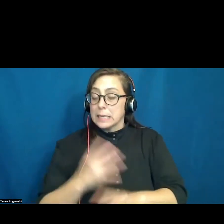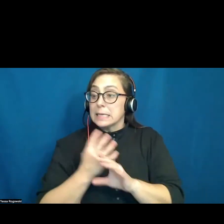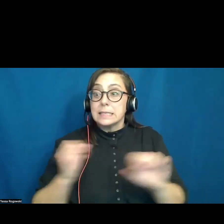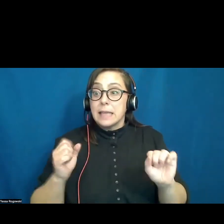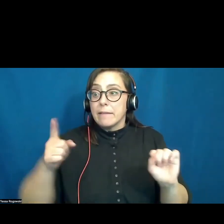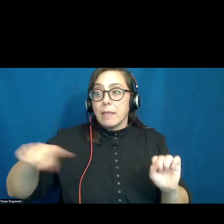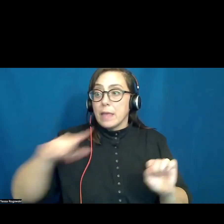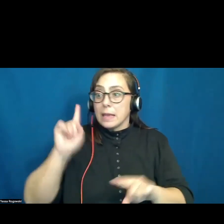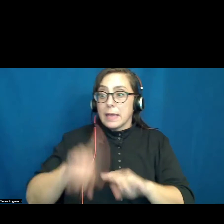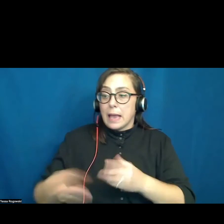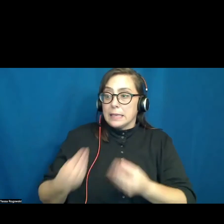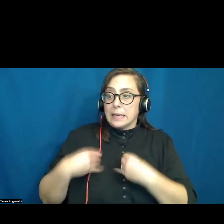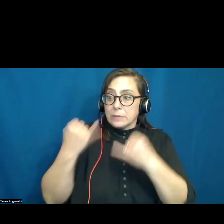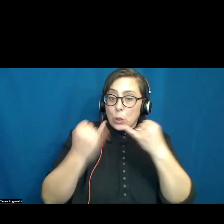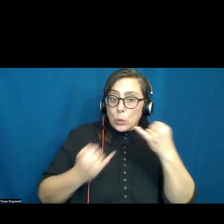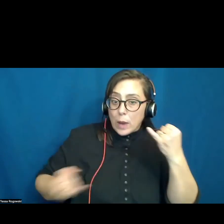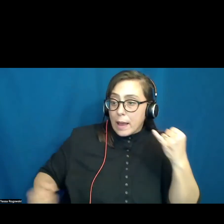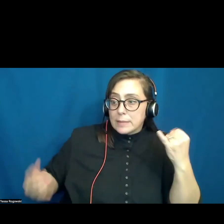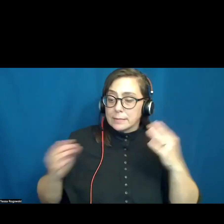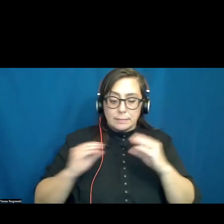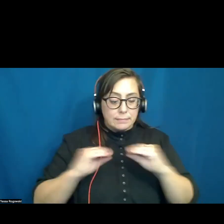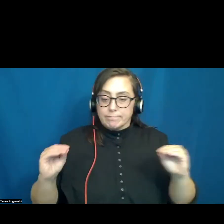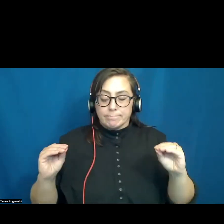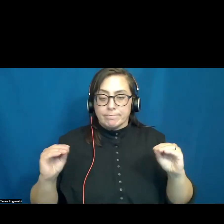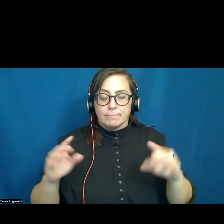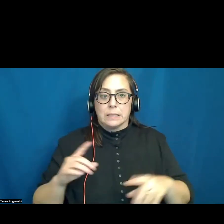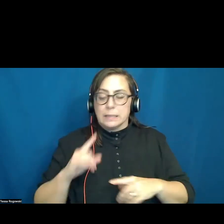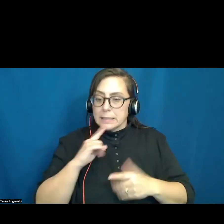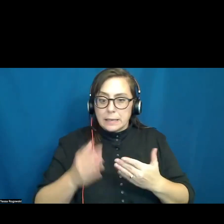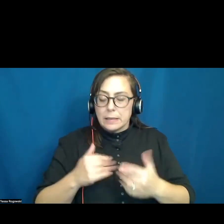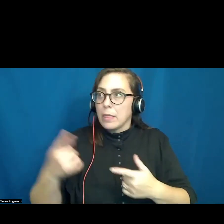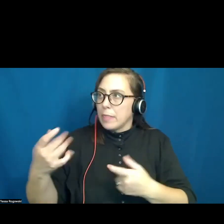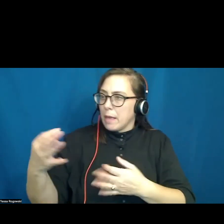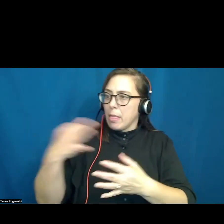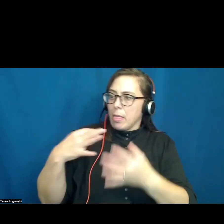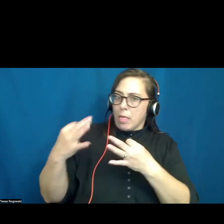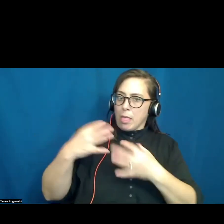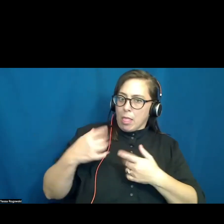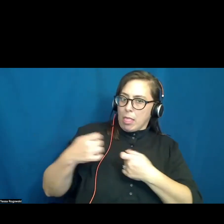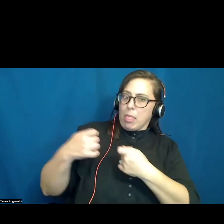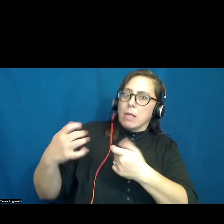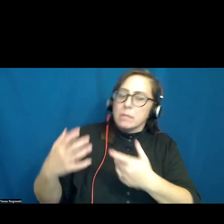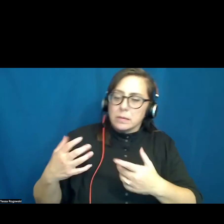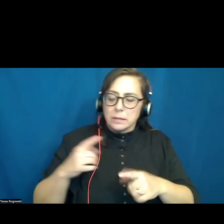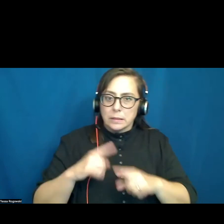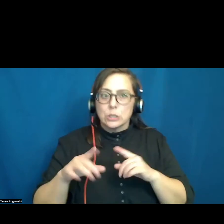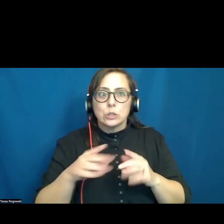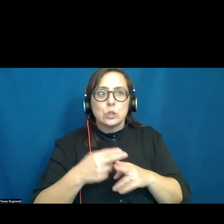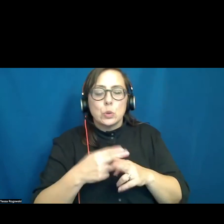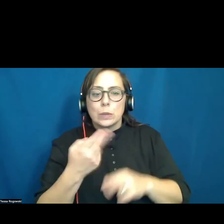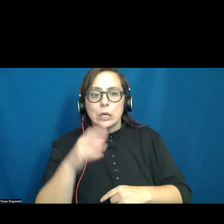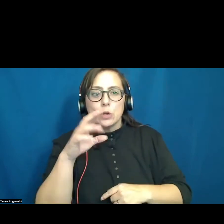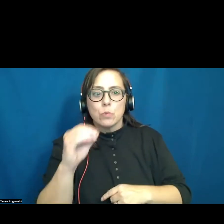with thread, a symptom, delusion of protagonists, lost. Soon the hero will find us and will at last